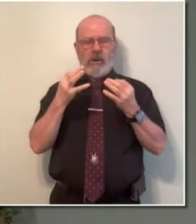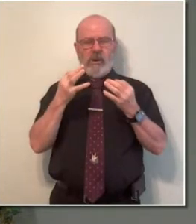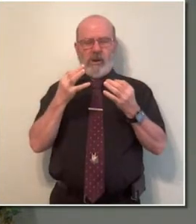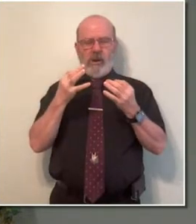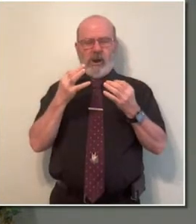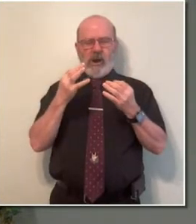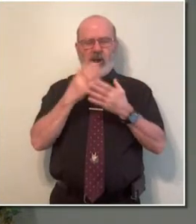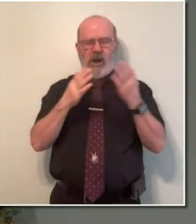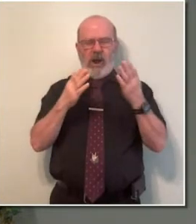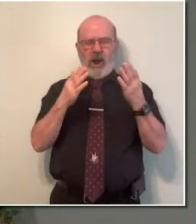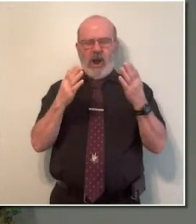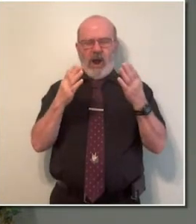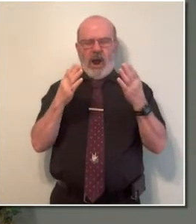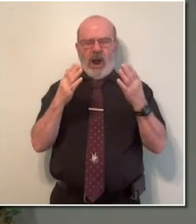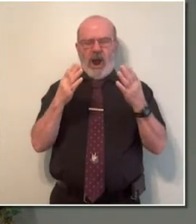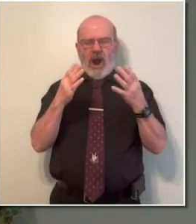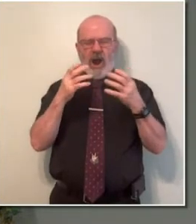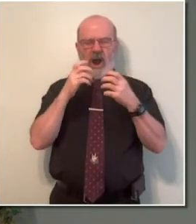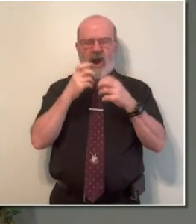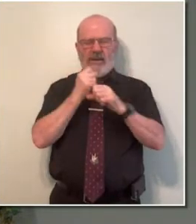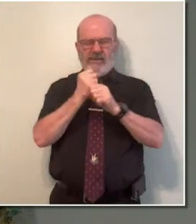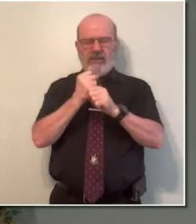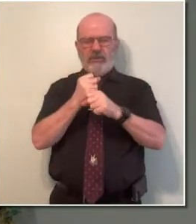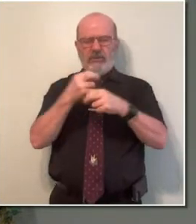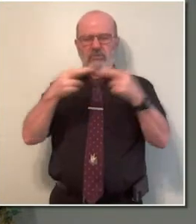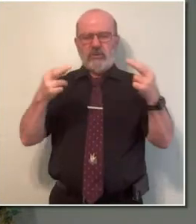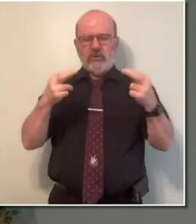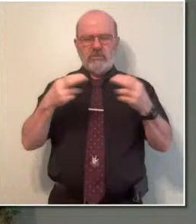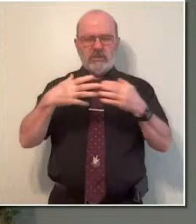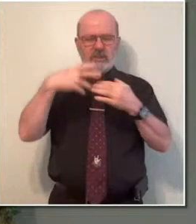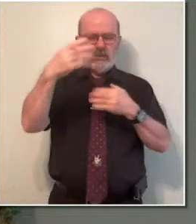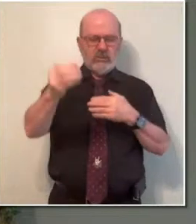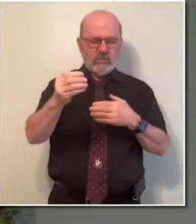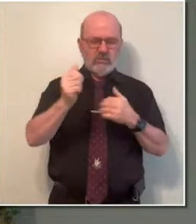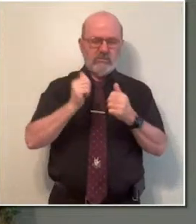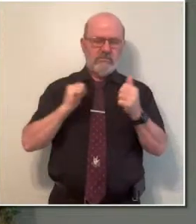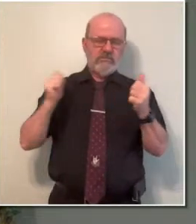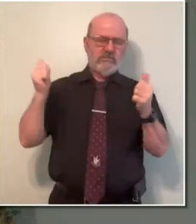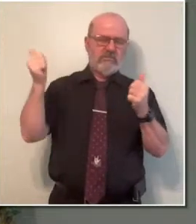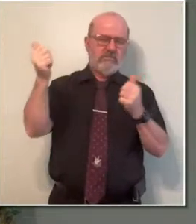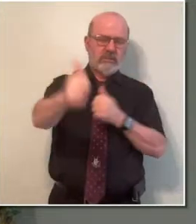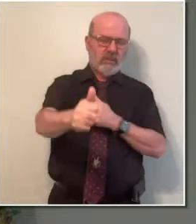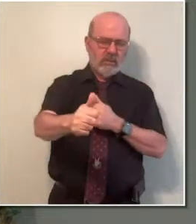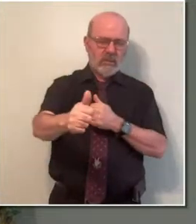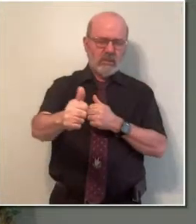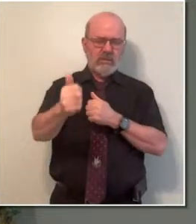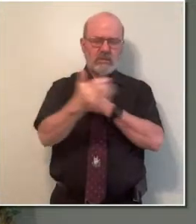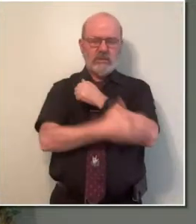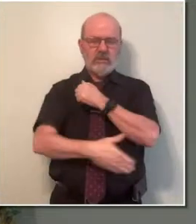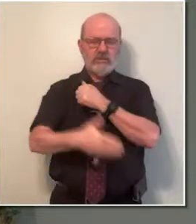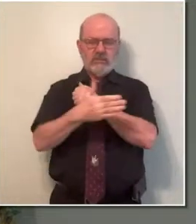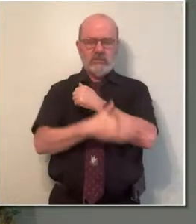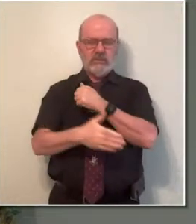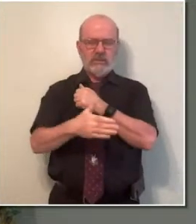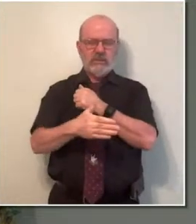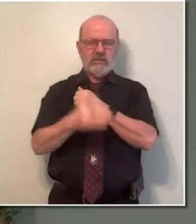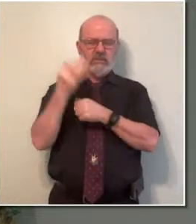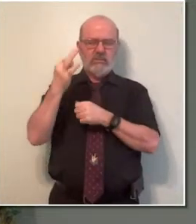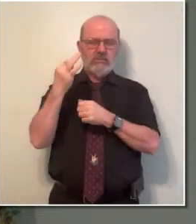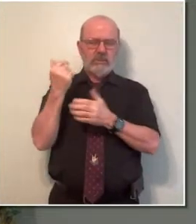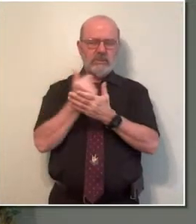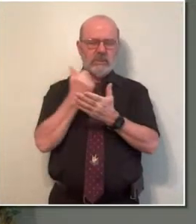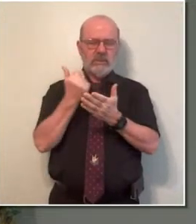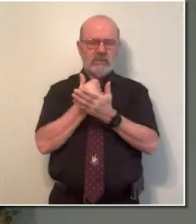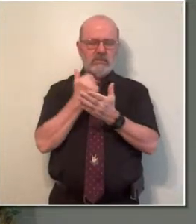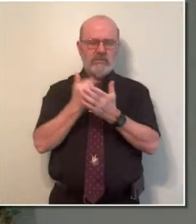put it, hold the ropes as they go beyond the borders of their country to preach the gospel. Thank